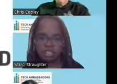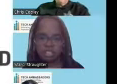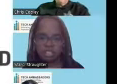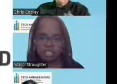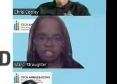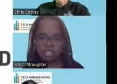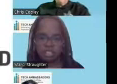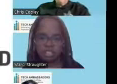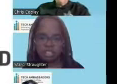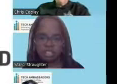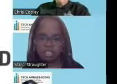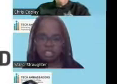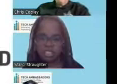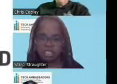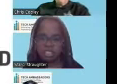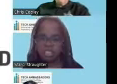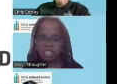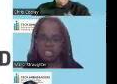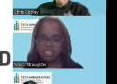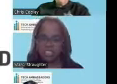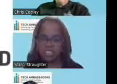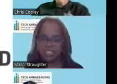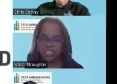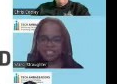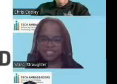So I'm going to launch this poll question.